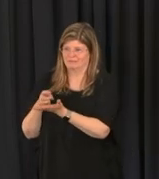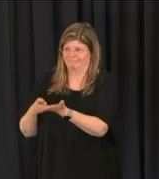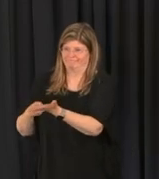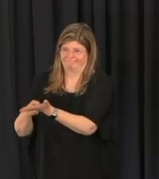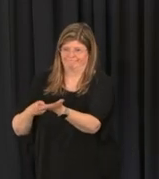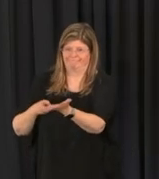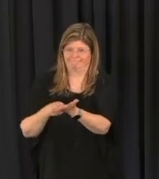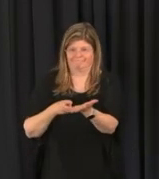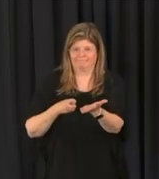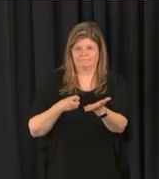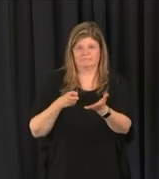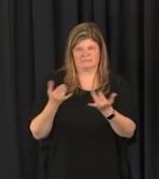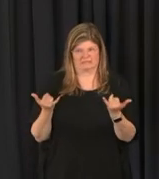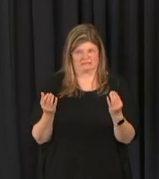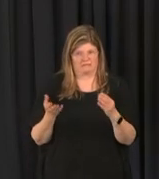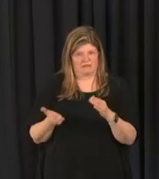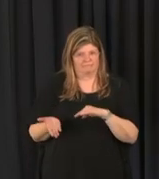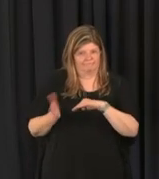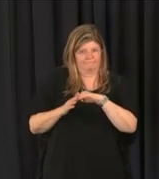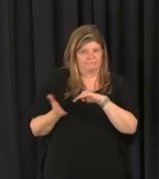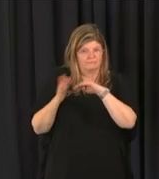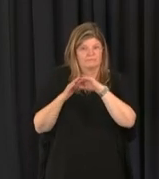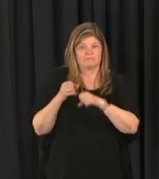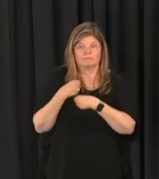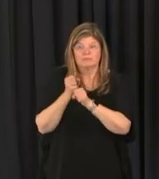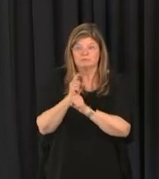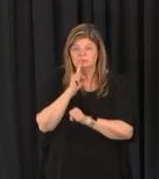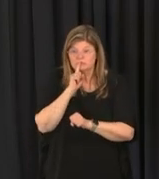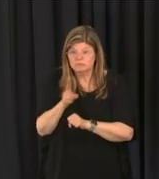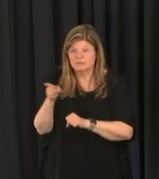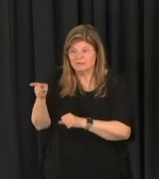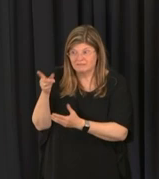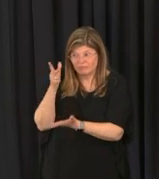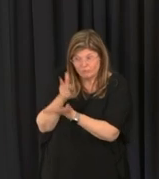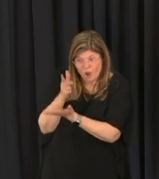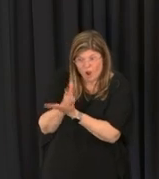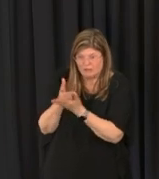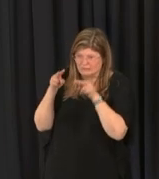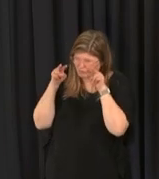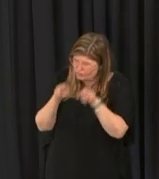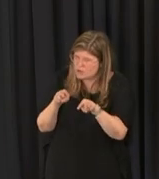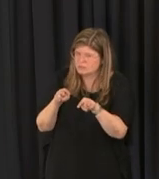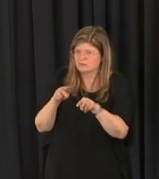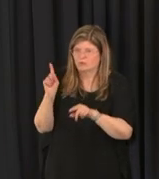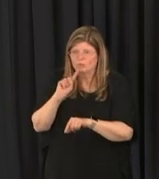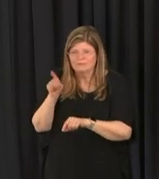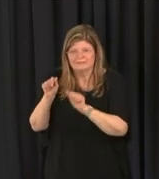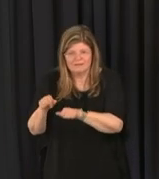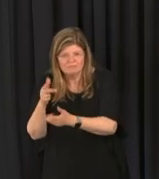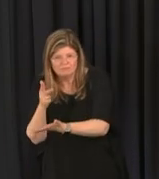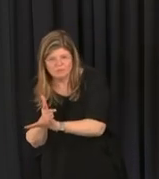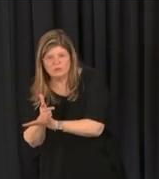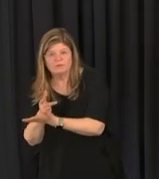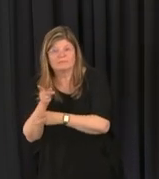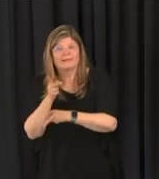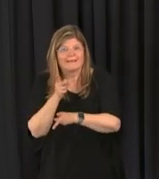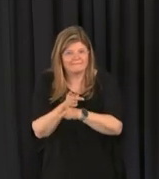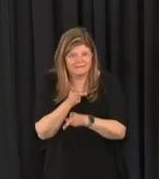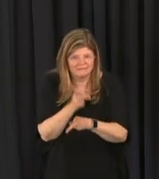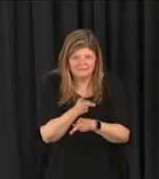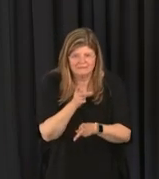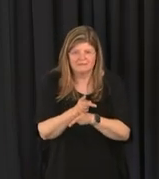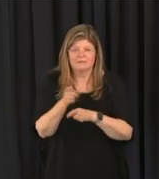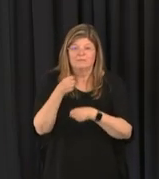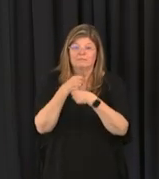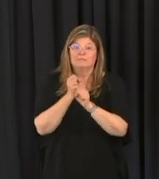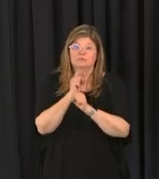more activity in the city, full parking enforcement will resume at some point. We want